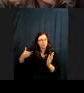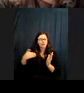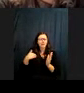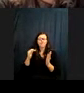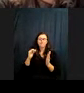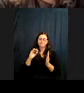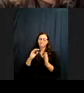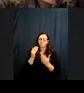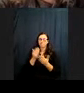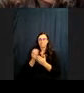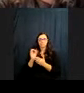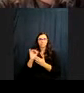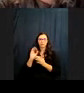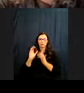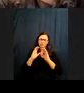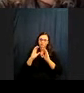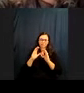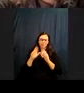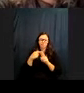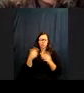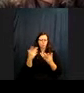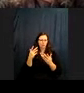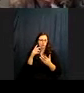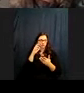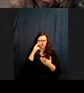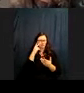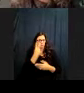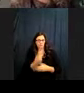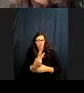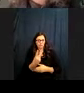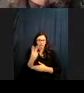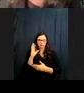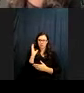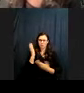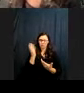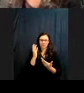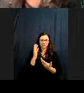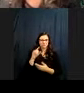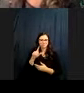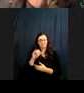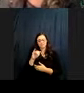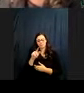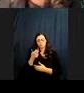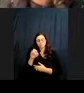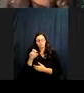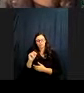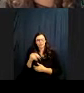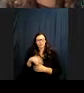about what is perception, what's illusion, what's reality, what is thought.